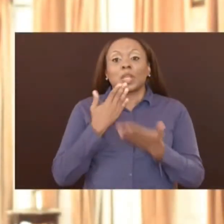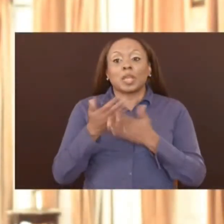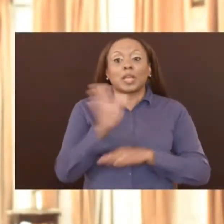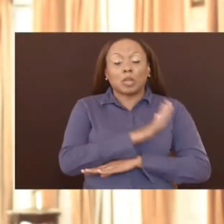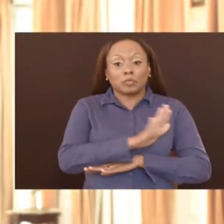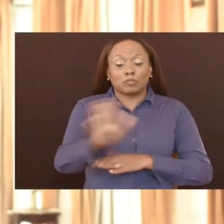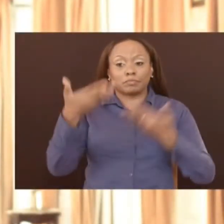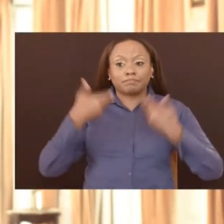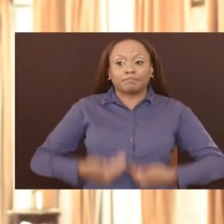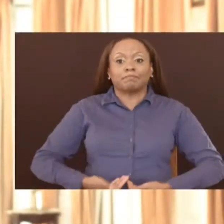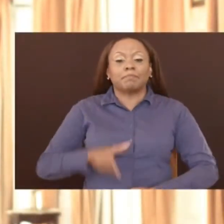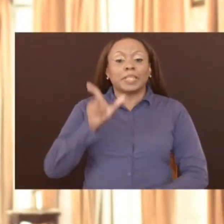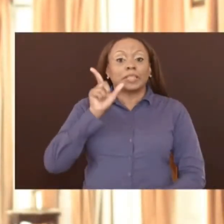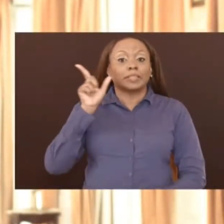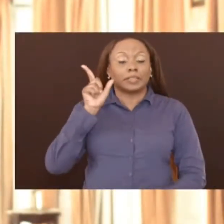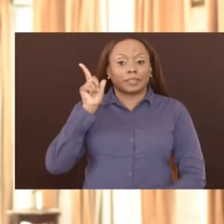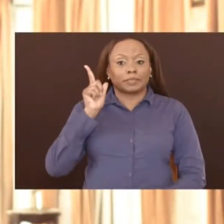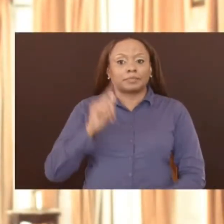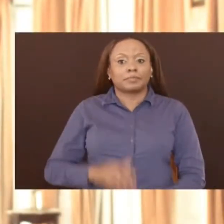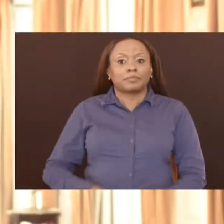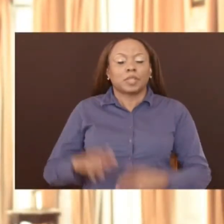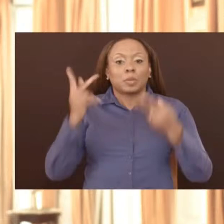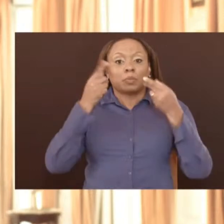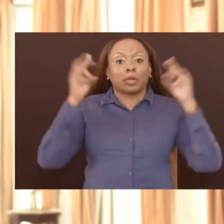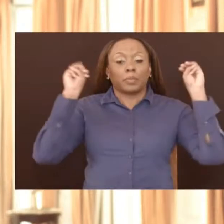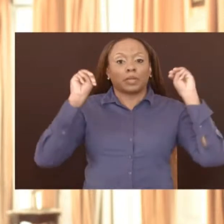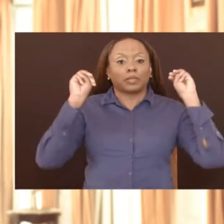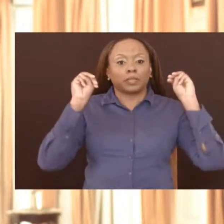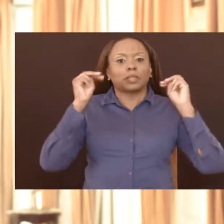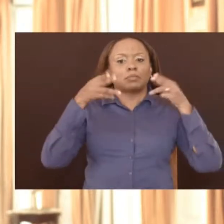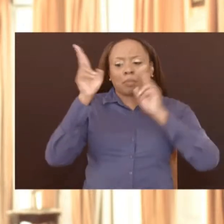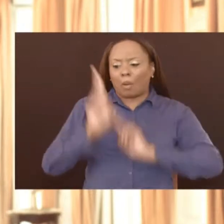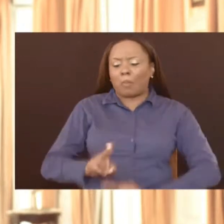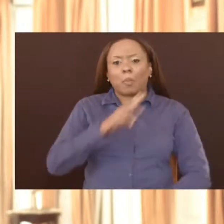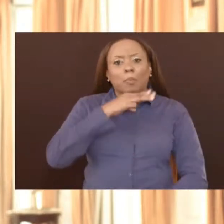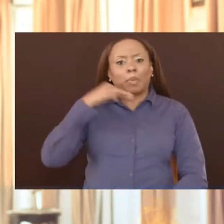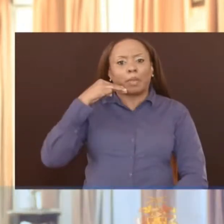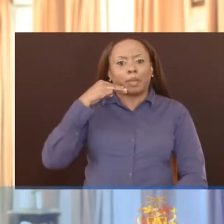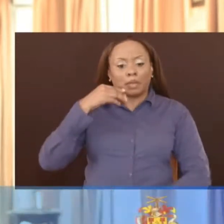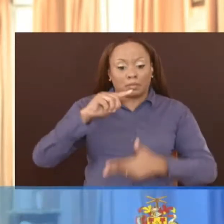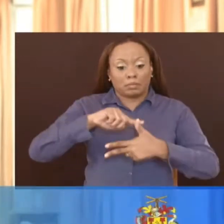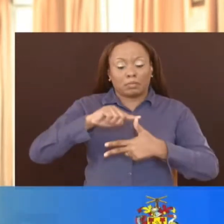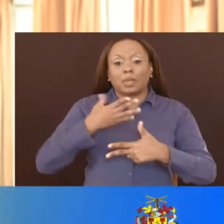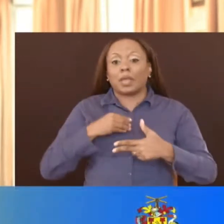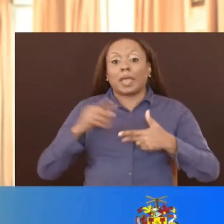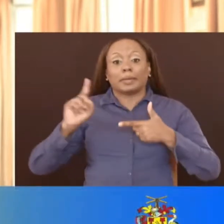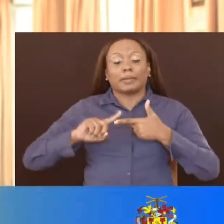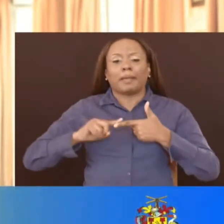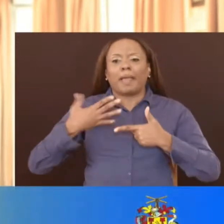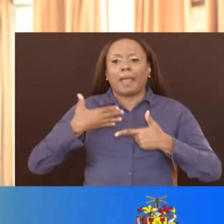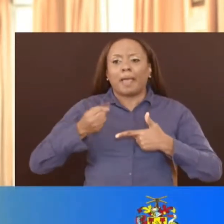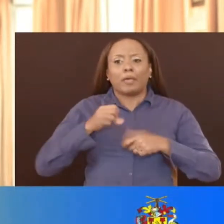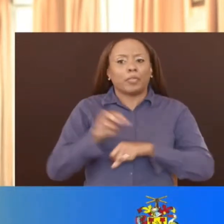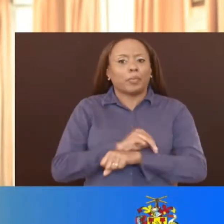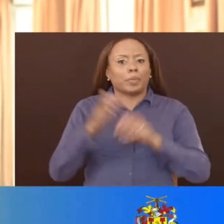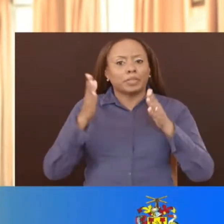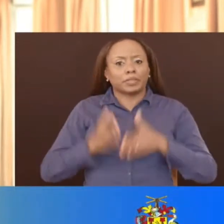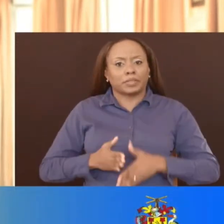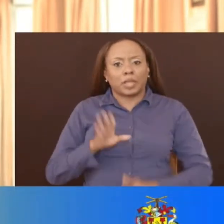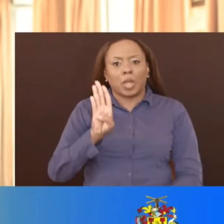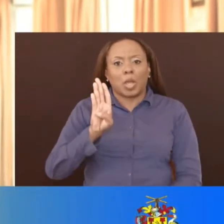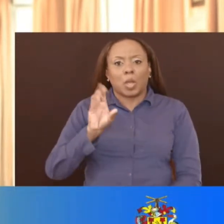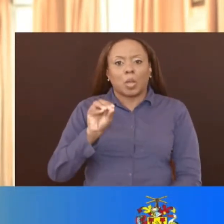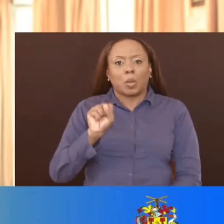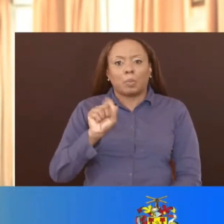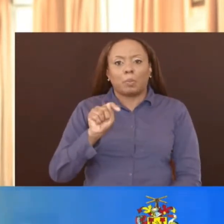Good afternoon, everyone. I am Lisa Lord. Prime Minister, the Honourable Mia Amor Mottley, and the Minister of Health and Wellness, Lieutenant Colonel the Honourable